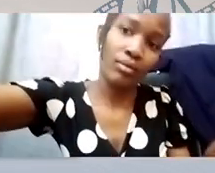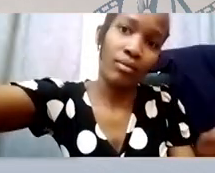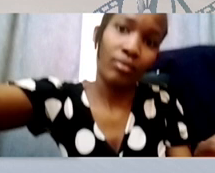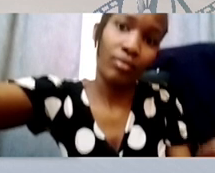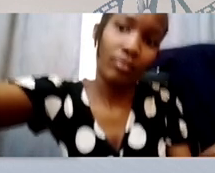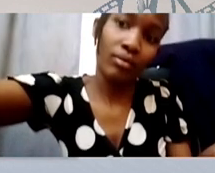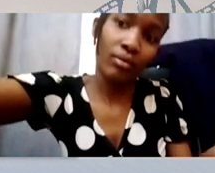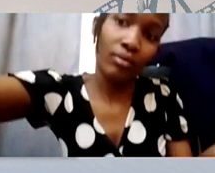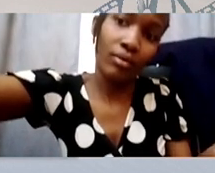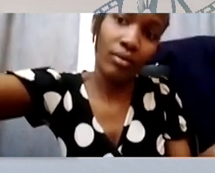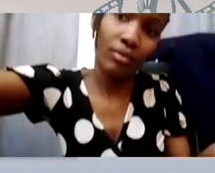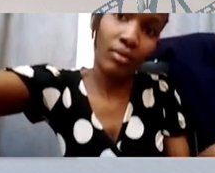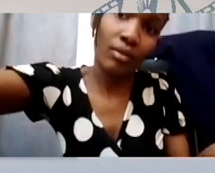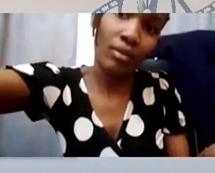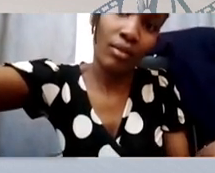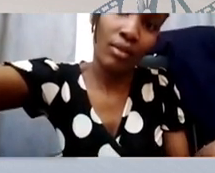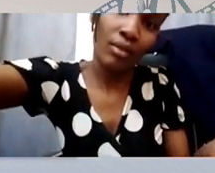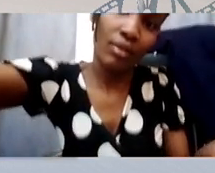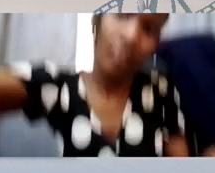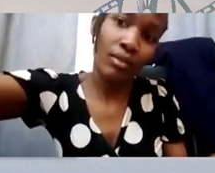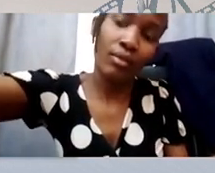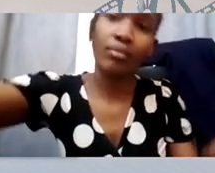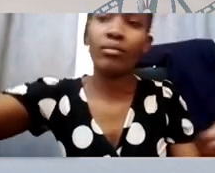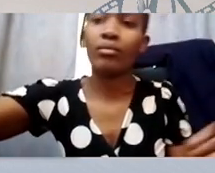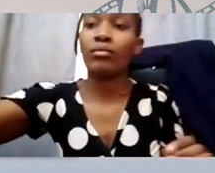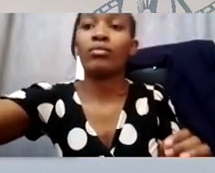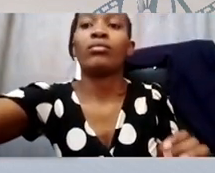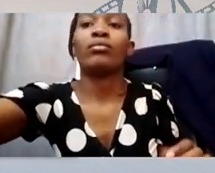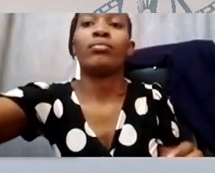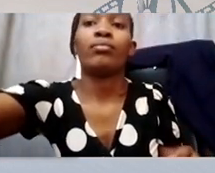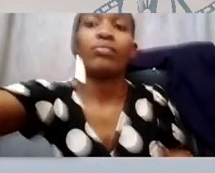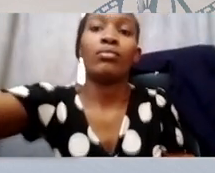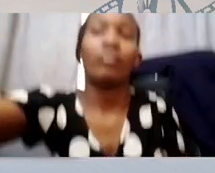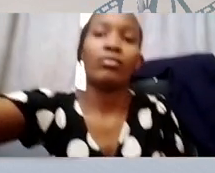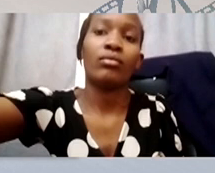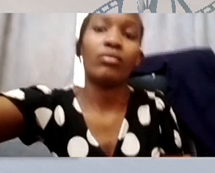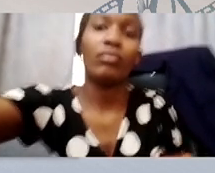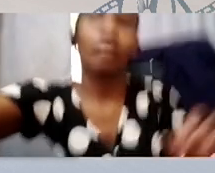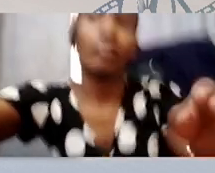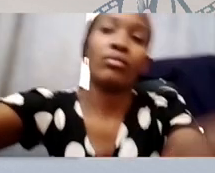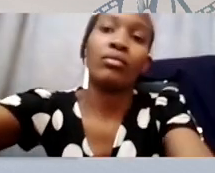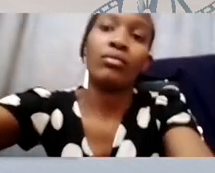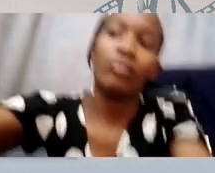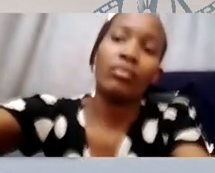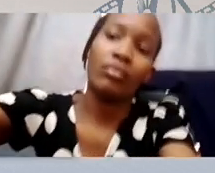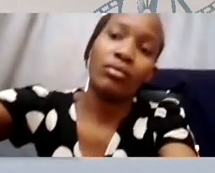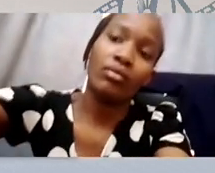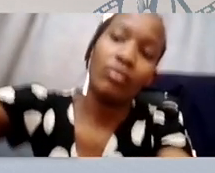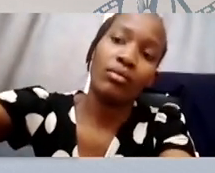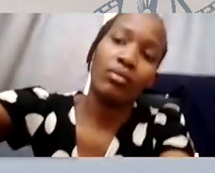I do a lot of things. Ambassador, of course, is being very, very polite, but